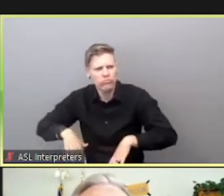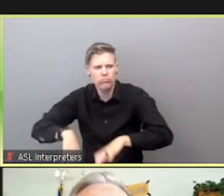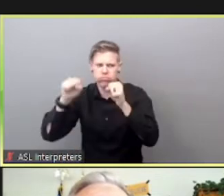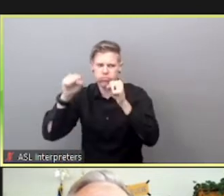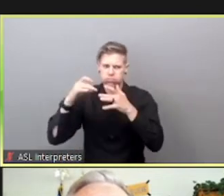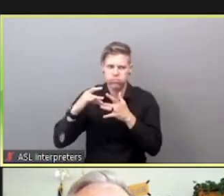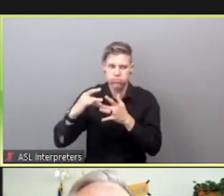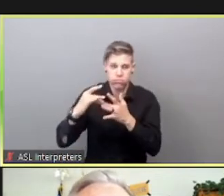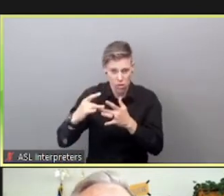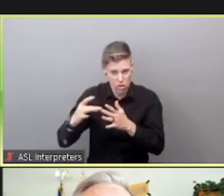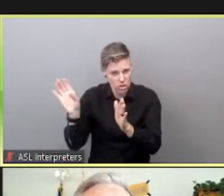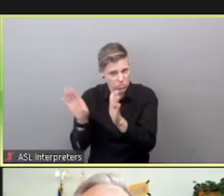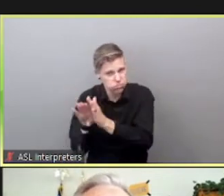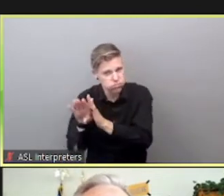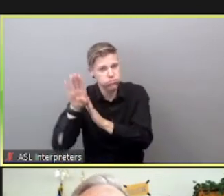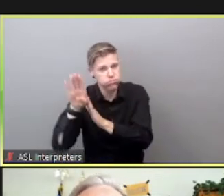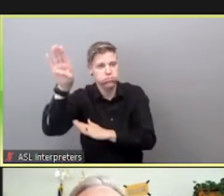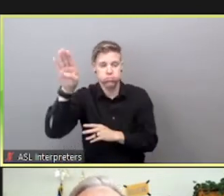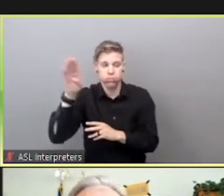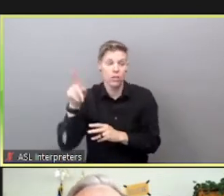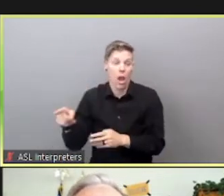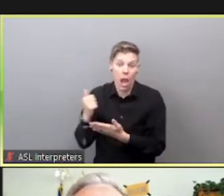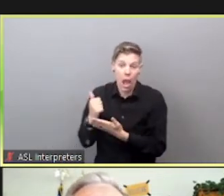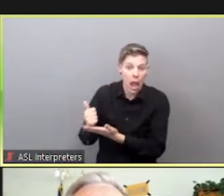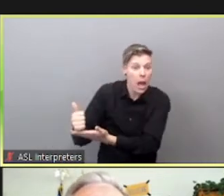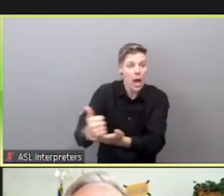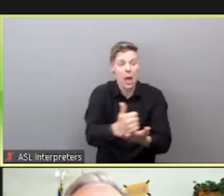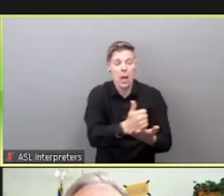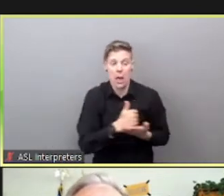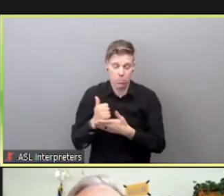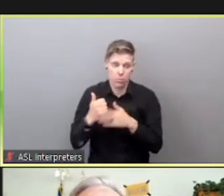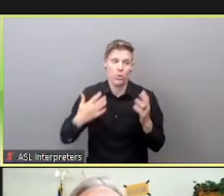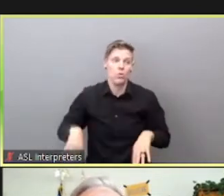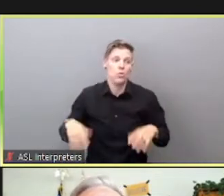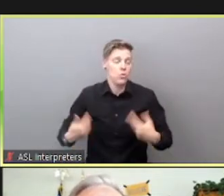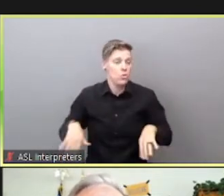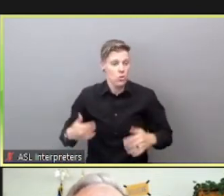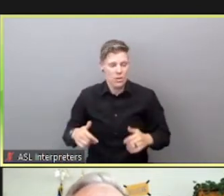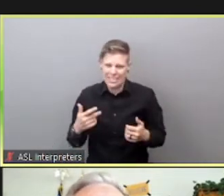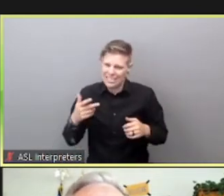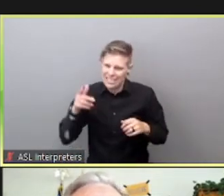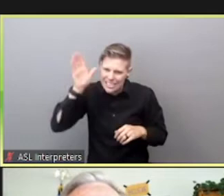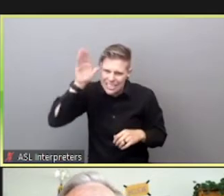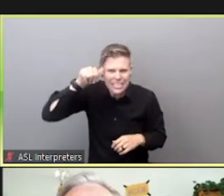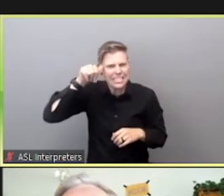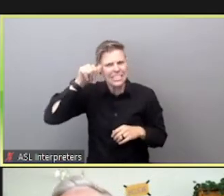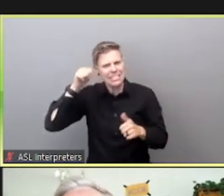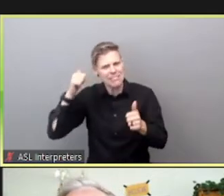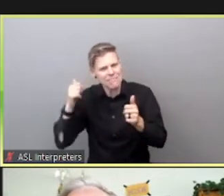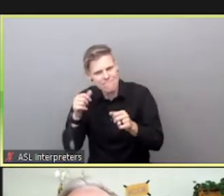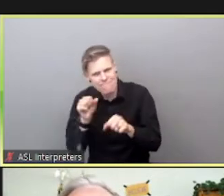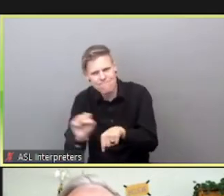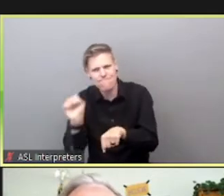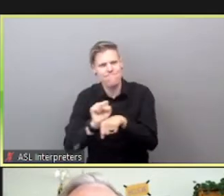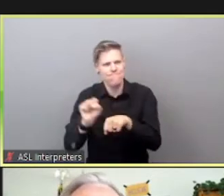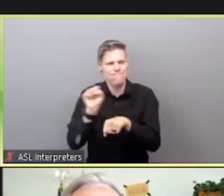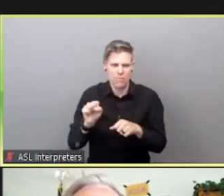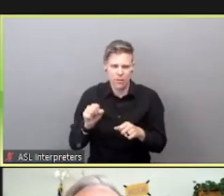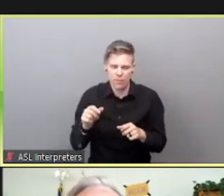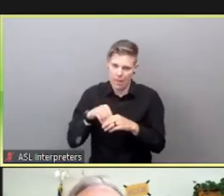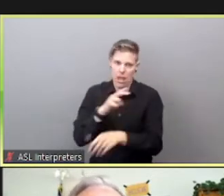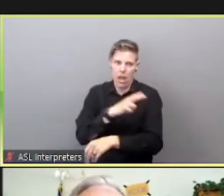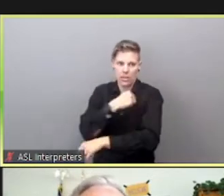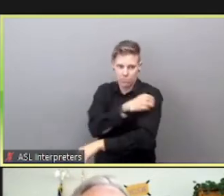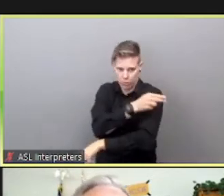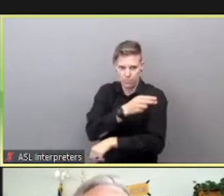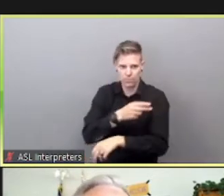them to get through this COVID crisis by reducing the number of people. And lastly, and I don't have names today, but we'll do it next week,